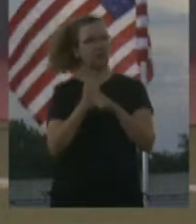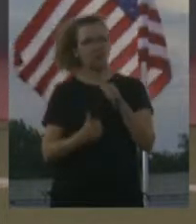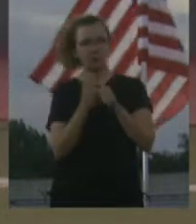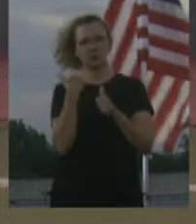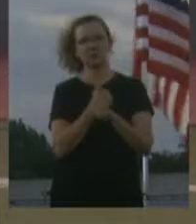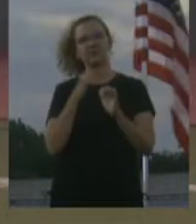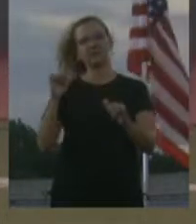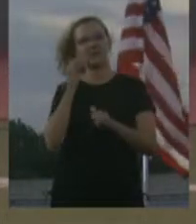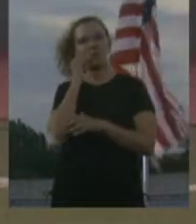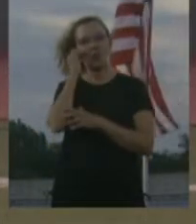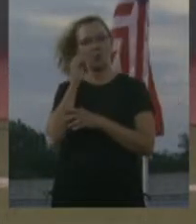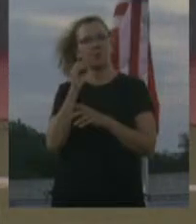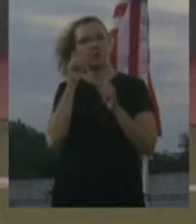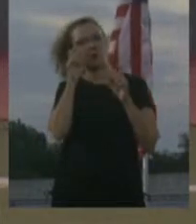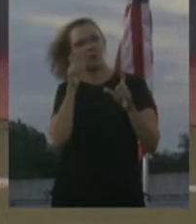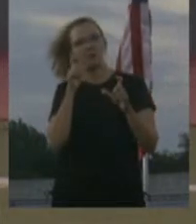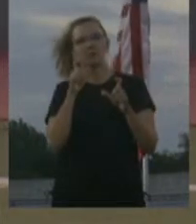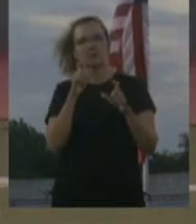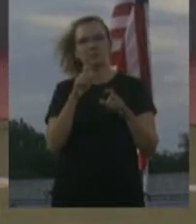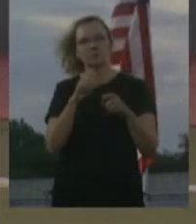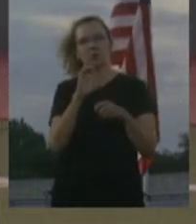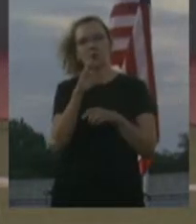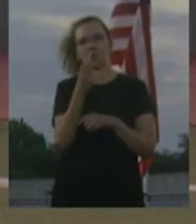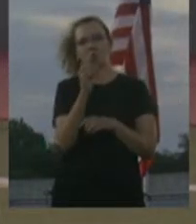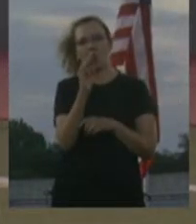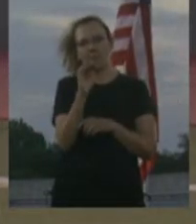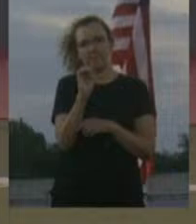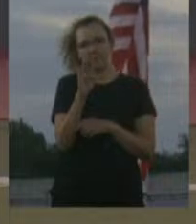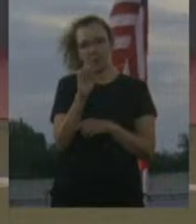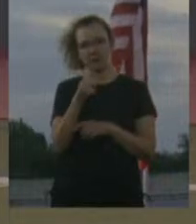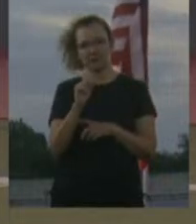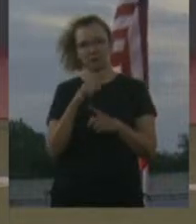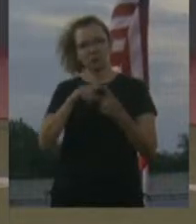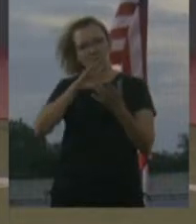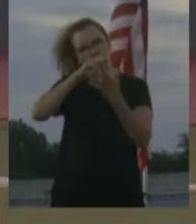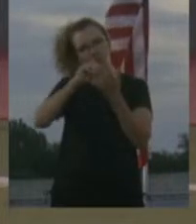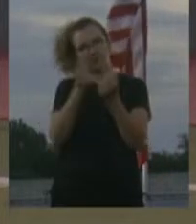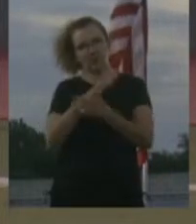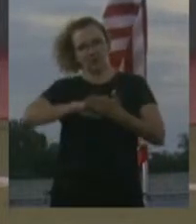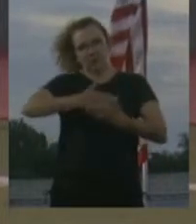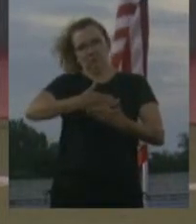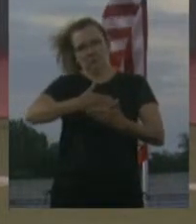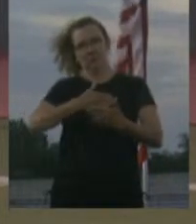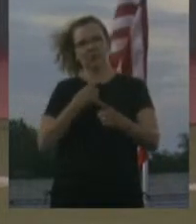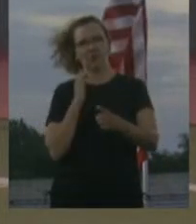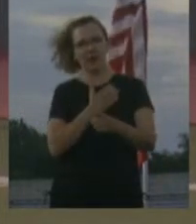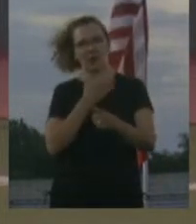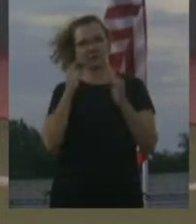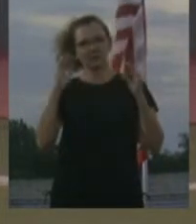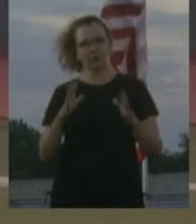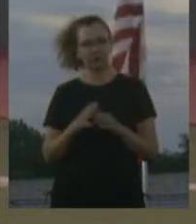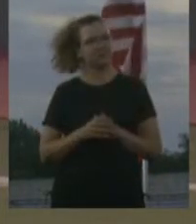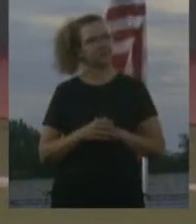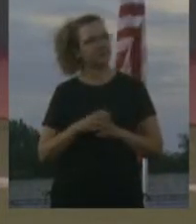home, waking up early to jump on our Chromebooks, trying to grasp everything our teachers had prepared each day.